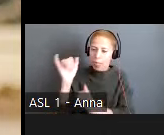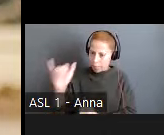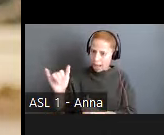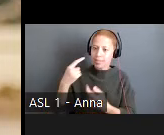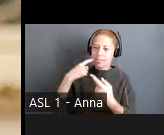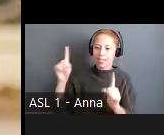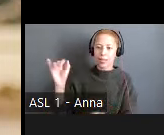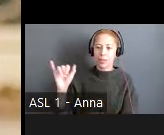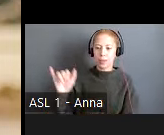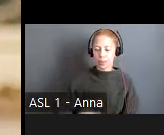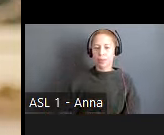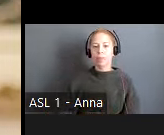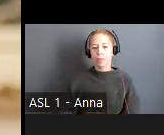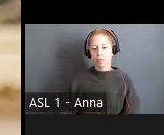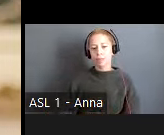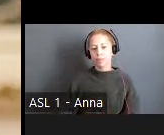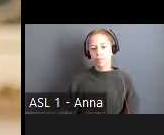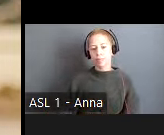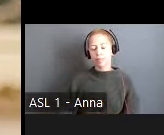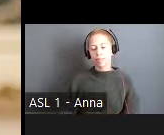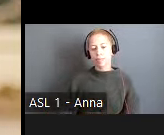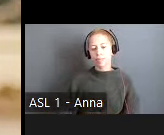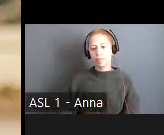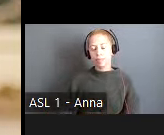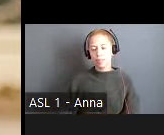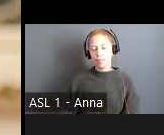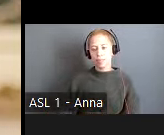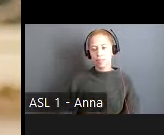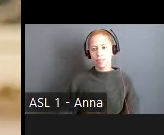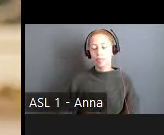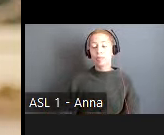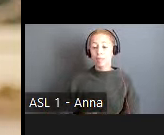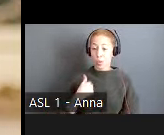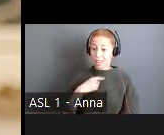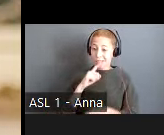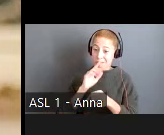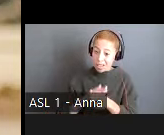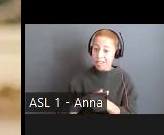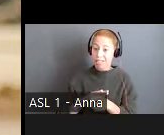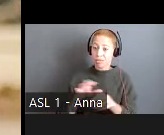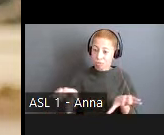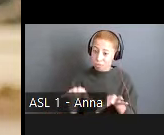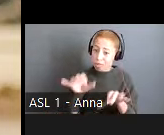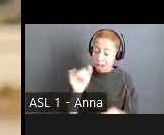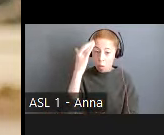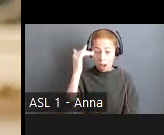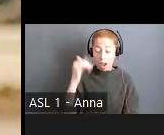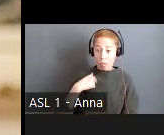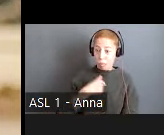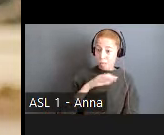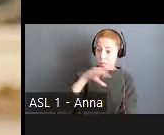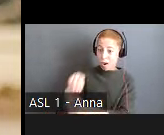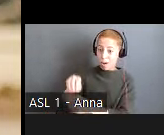We committed to doing that because as part of the World Health Organization, Canada said that we